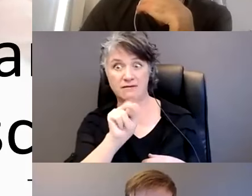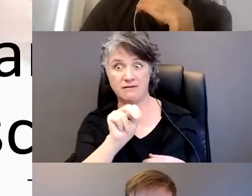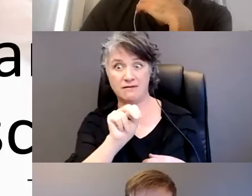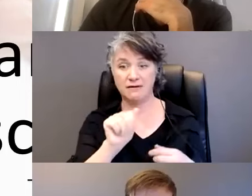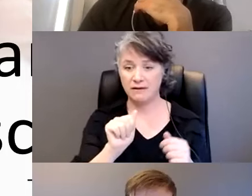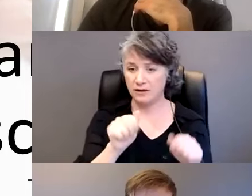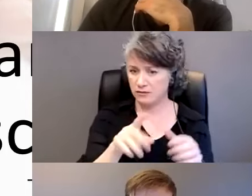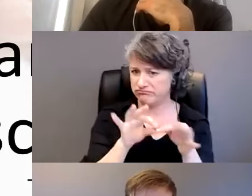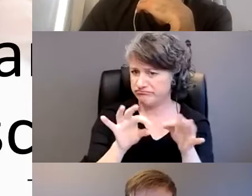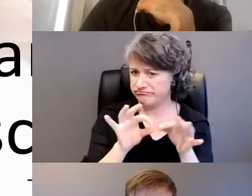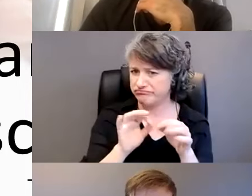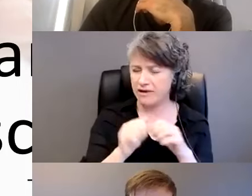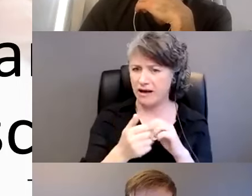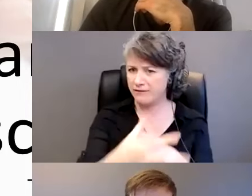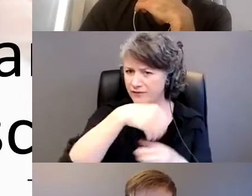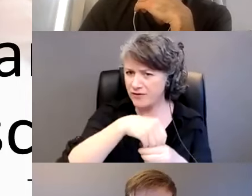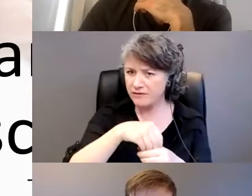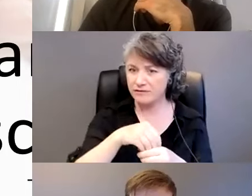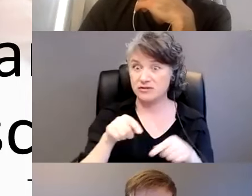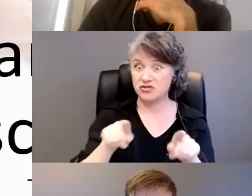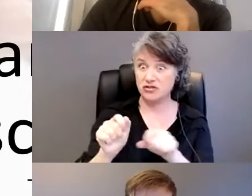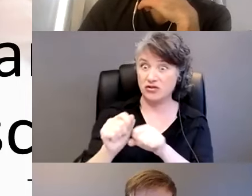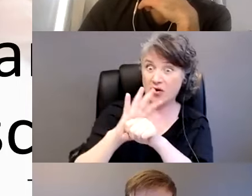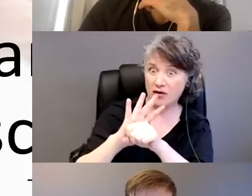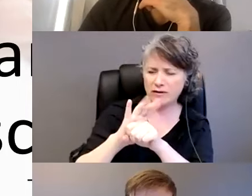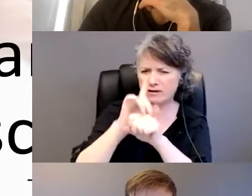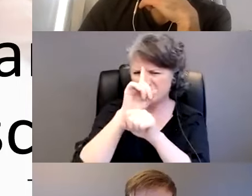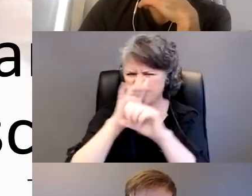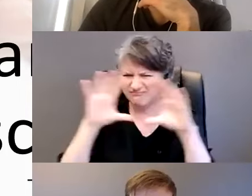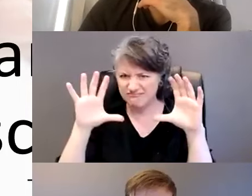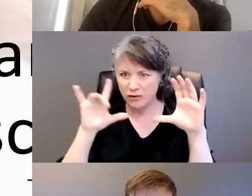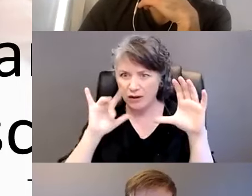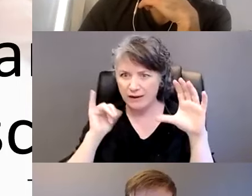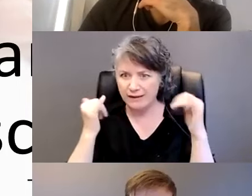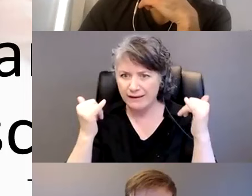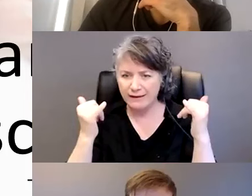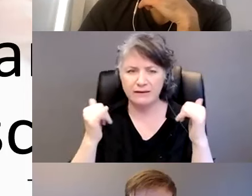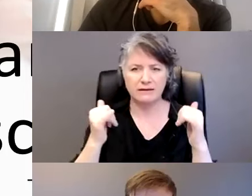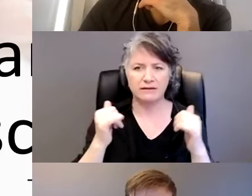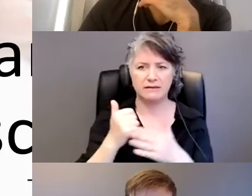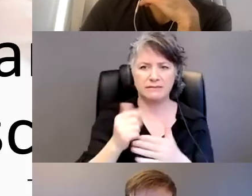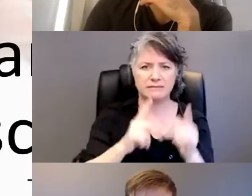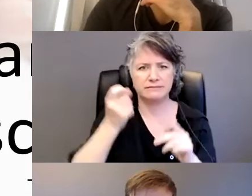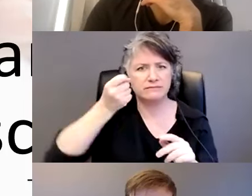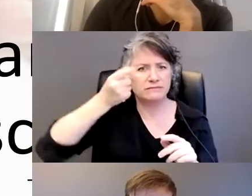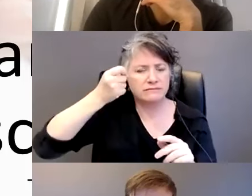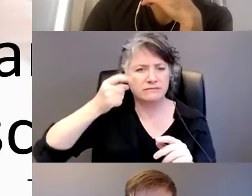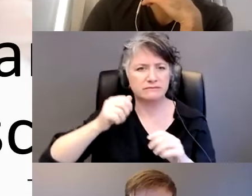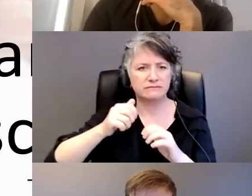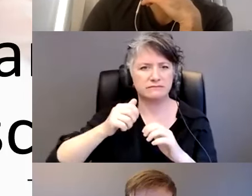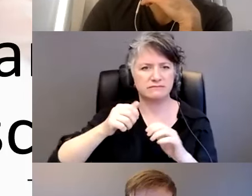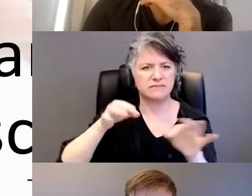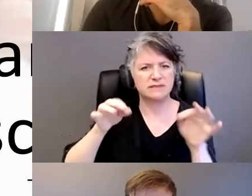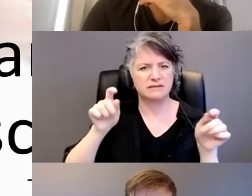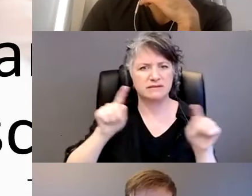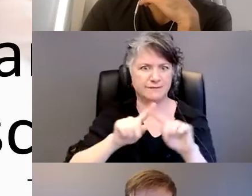during COVID. How does that look right now? If you could help people see that as well and understand how that looks. So